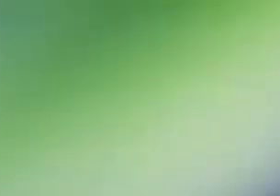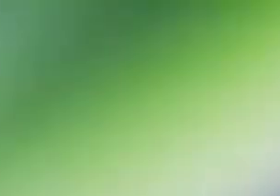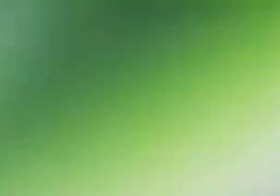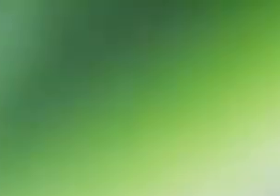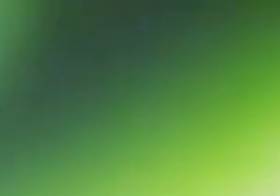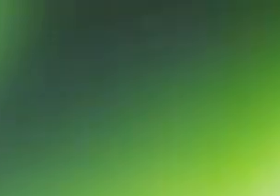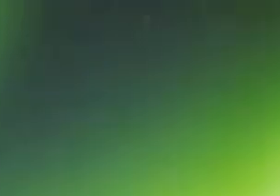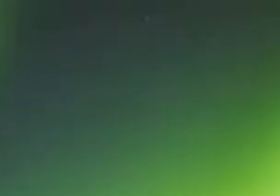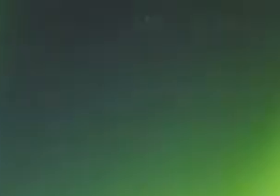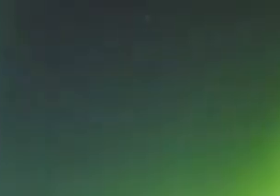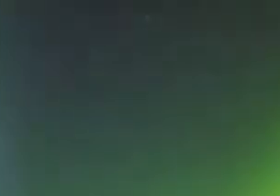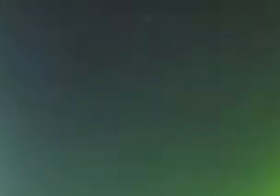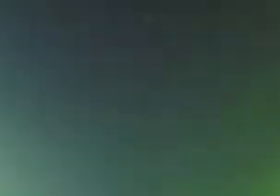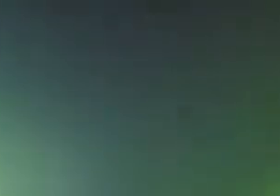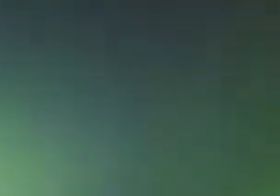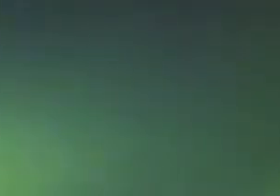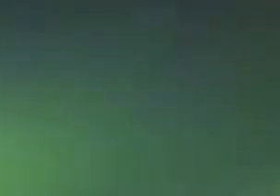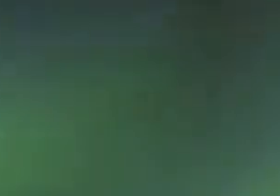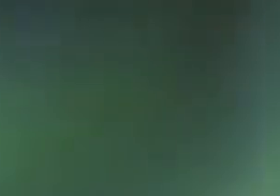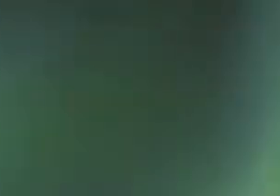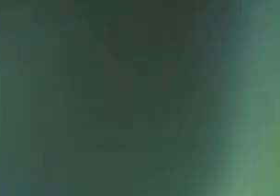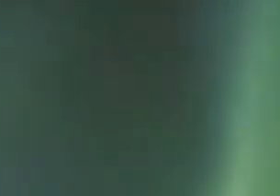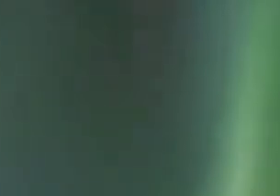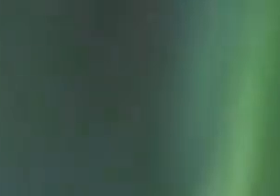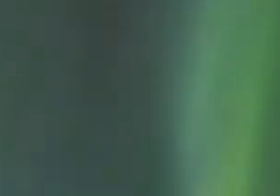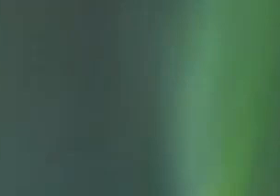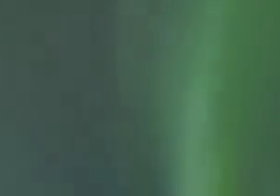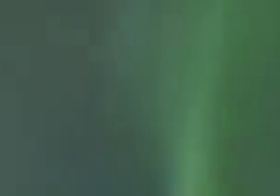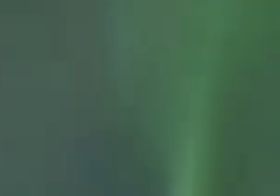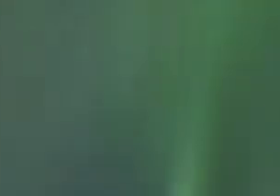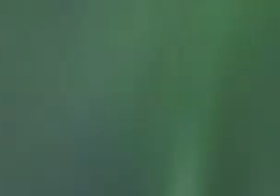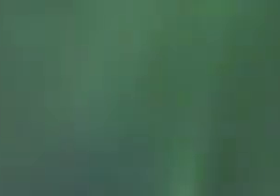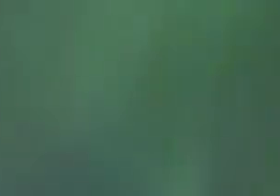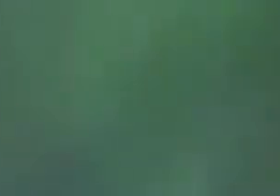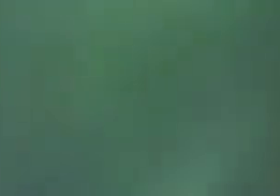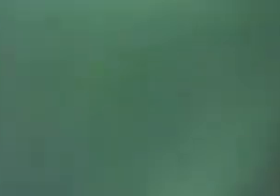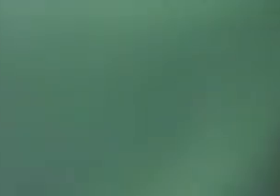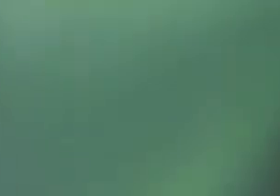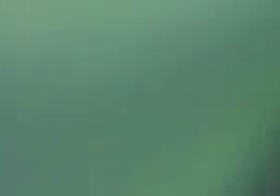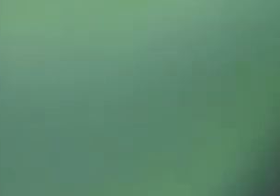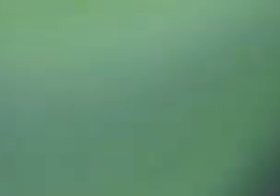Would somebody be able to help me as far as what they recommend in this case?